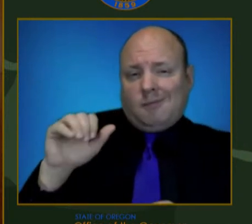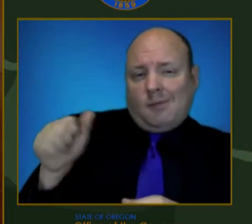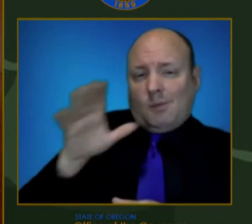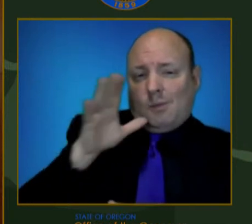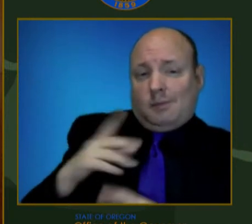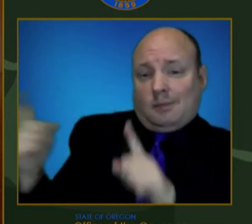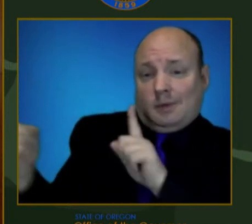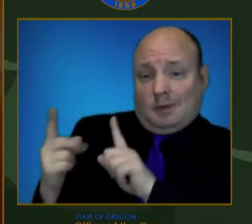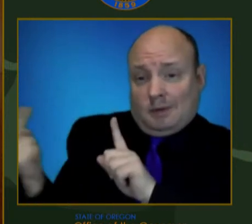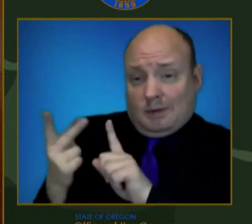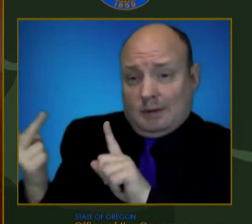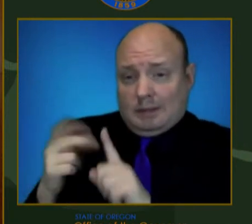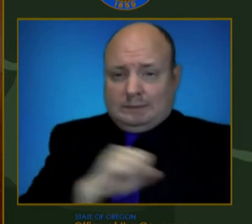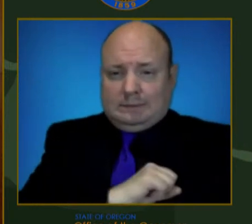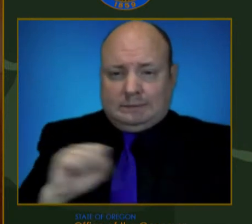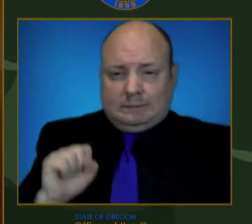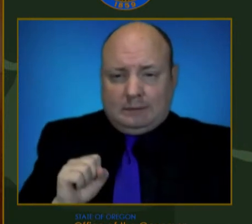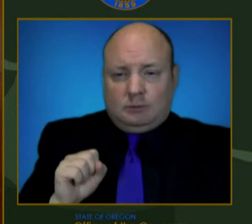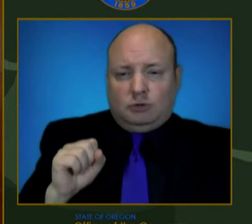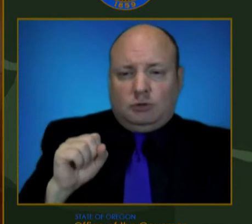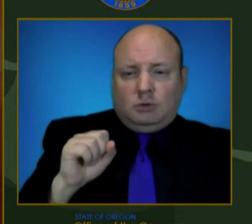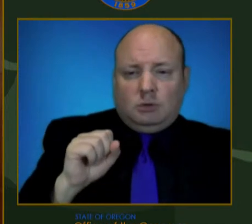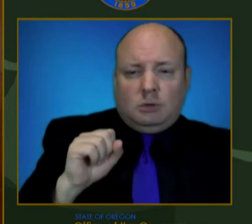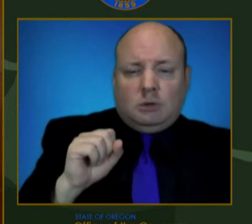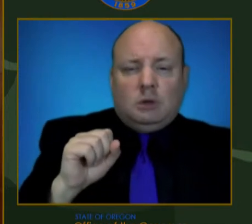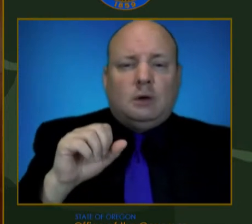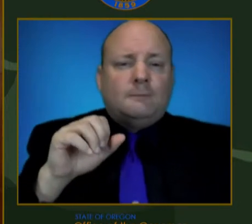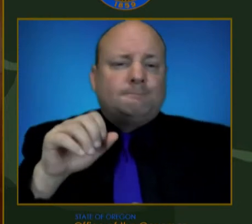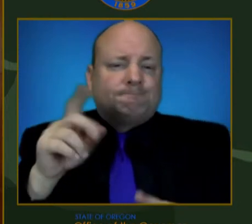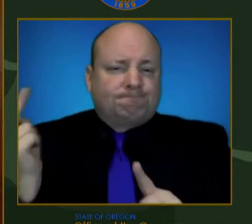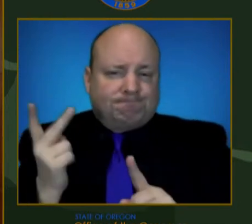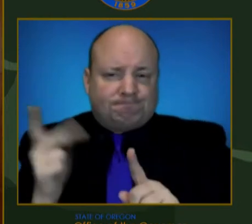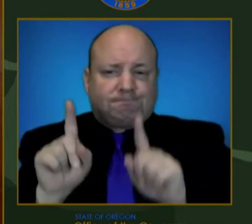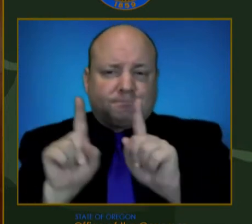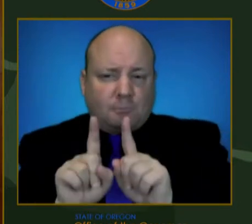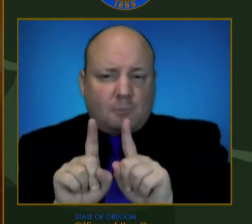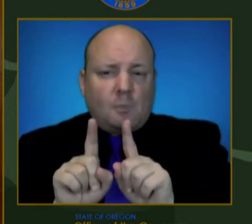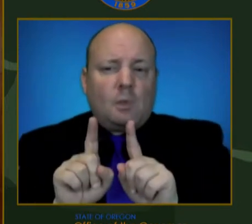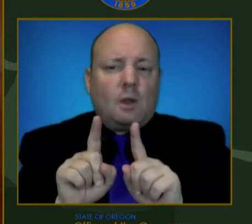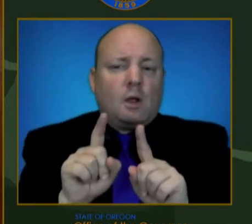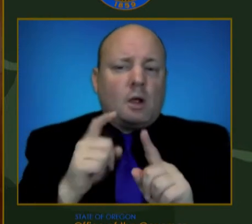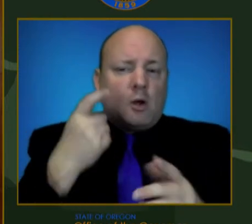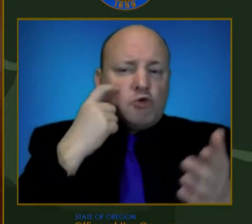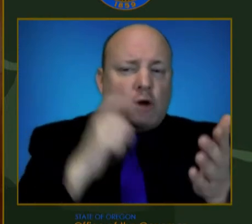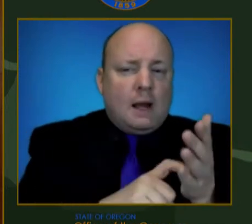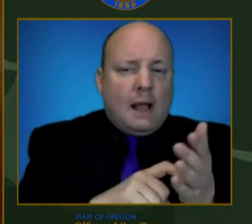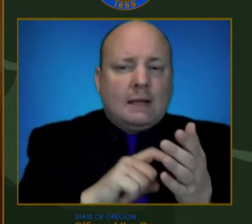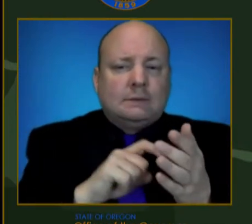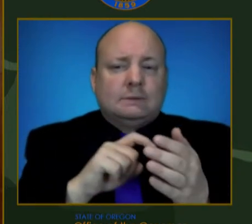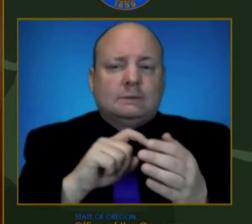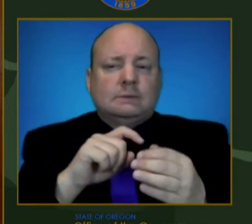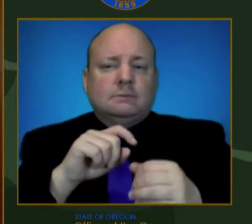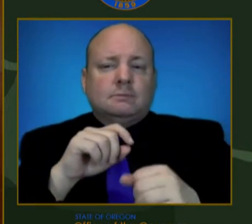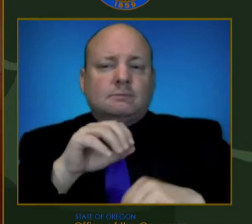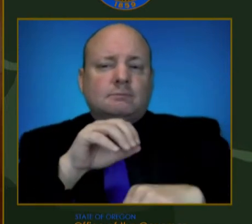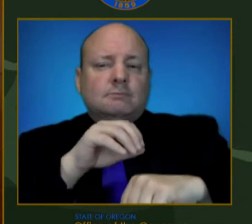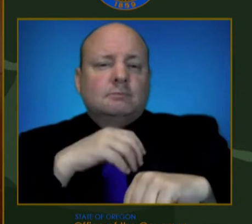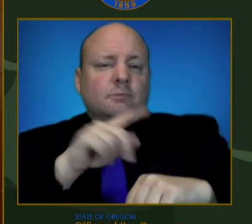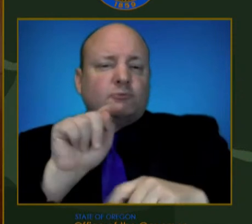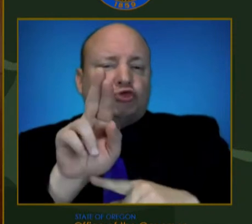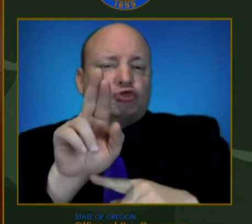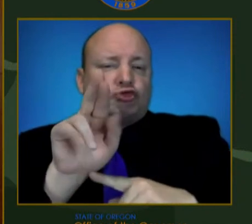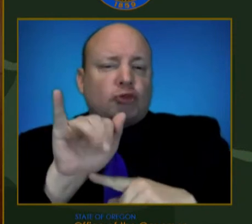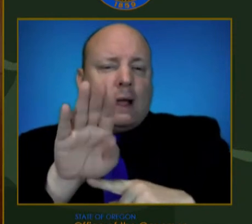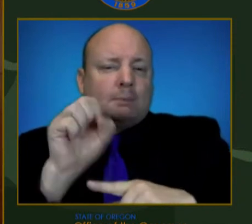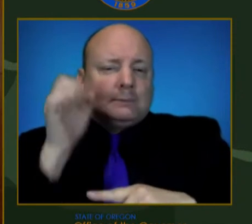our government-to-government relationships with the 9 federally recognized tribes. As governor, I've worked with tribal leaders